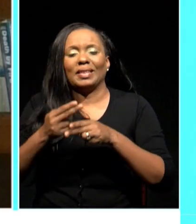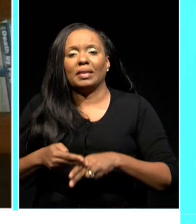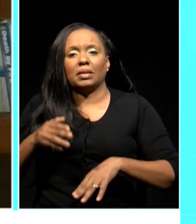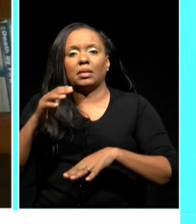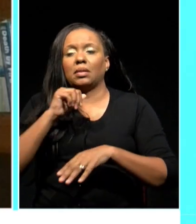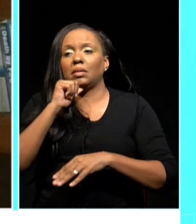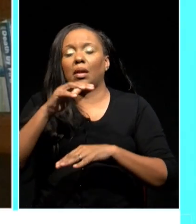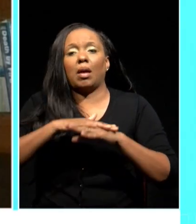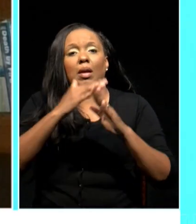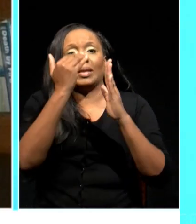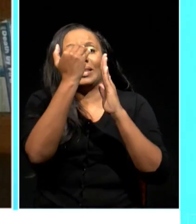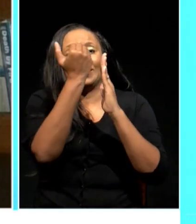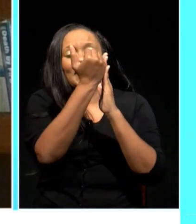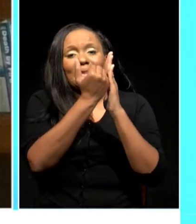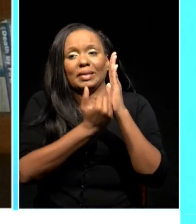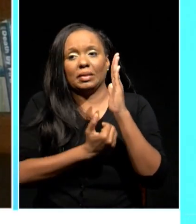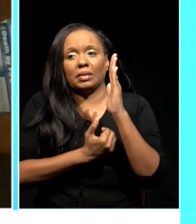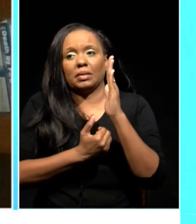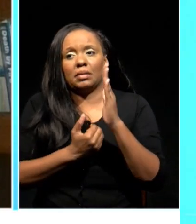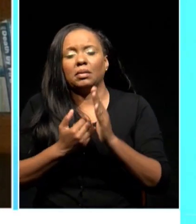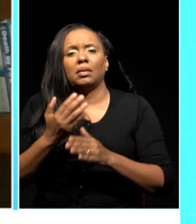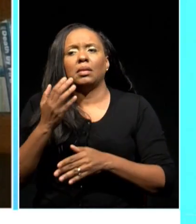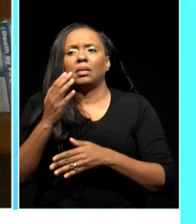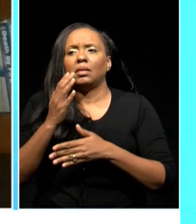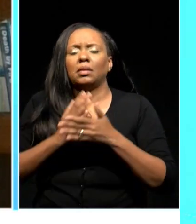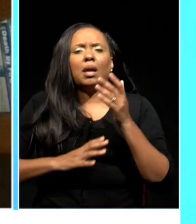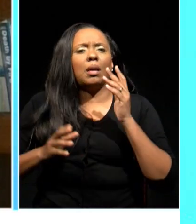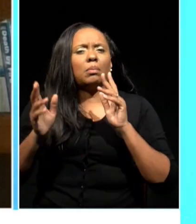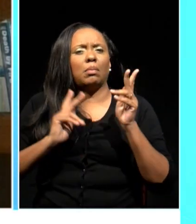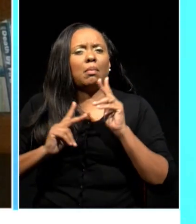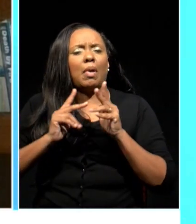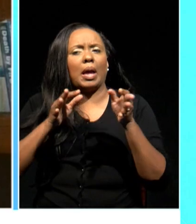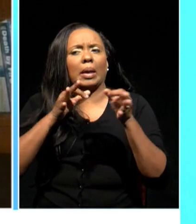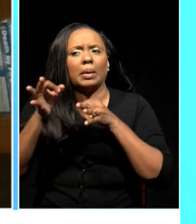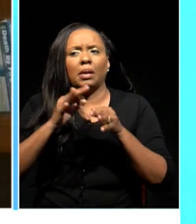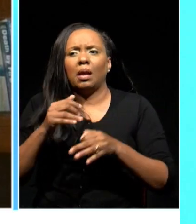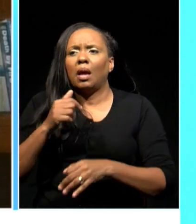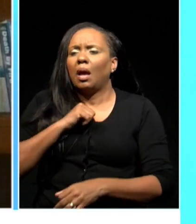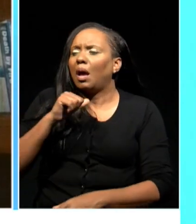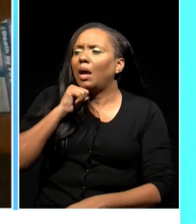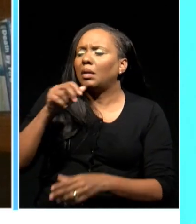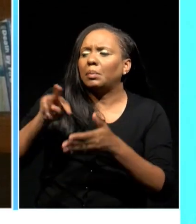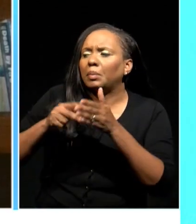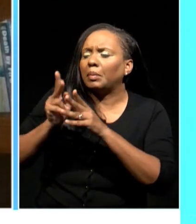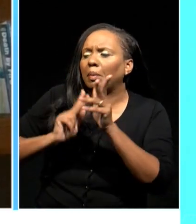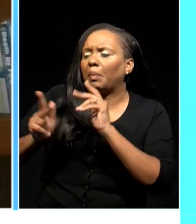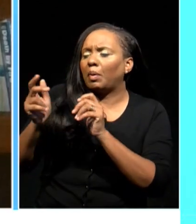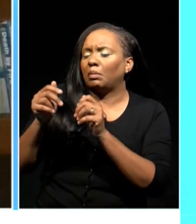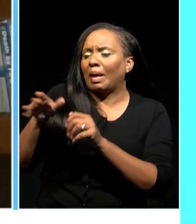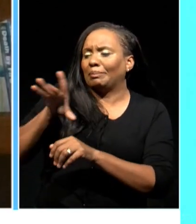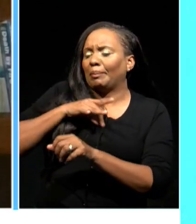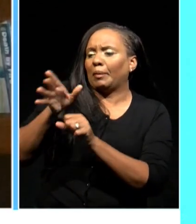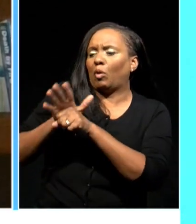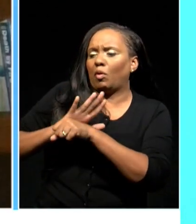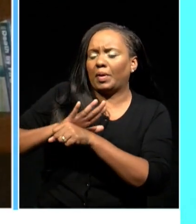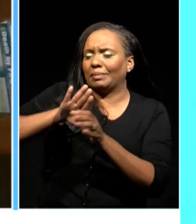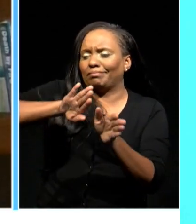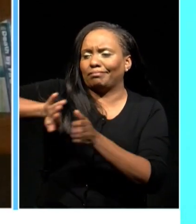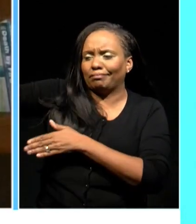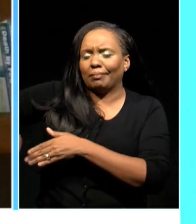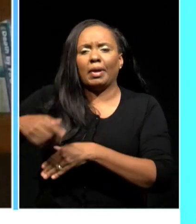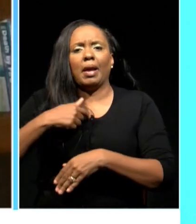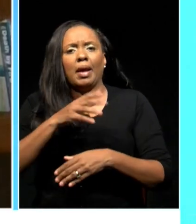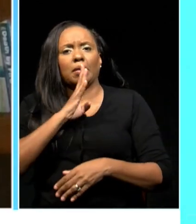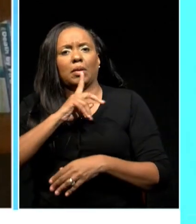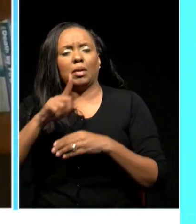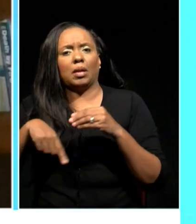one explanation I heard was, I mean, I'm not referring to the numbers who were in COVID isolation, people who were eligible to vote. And one